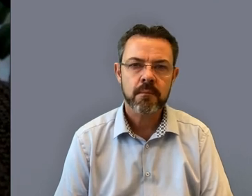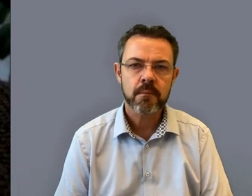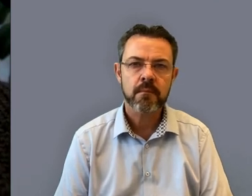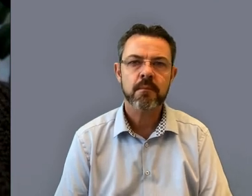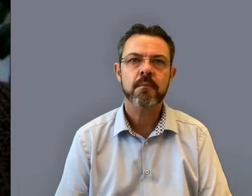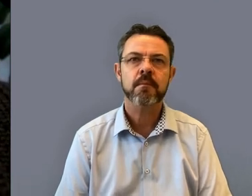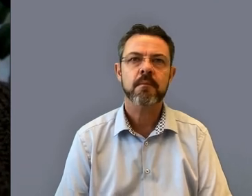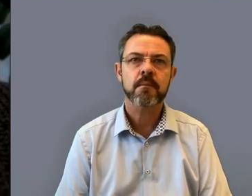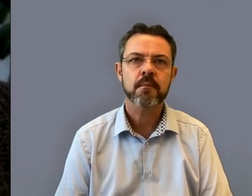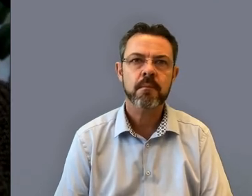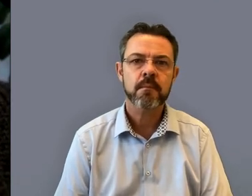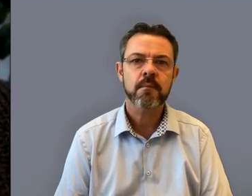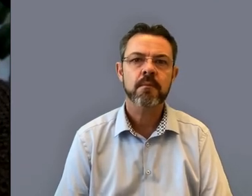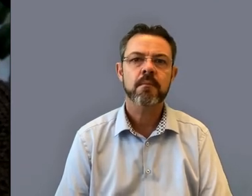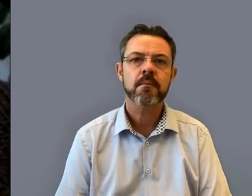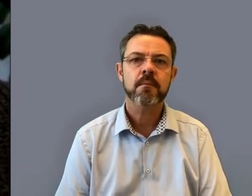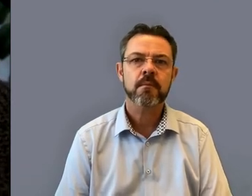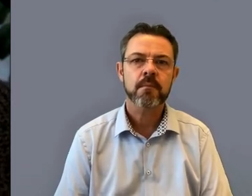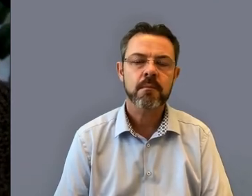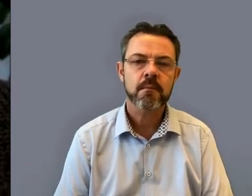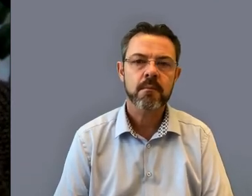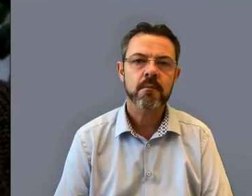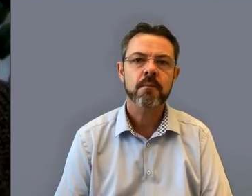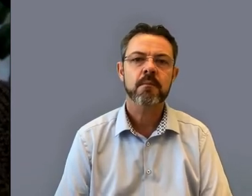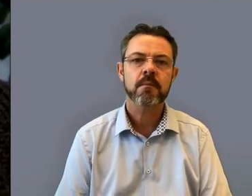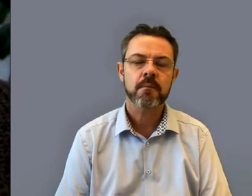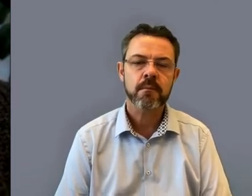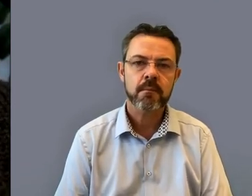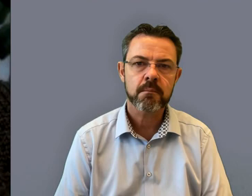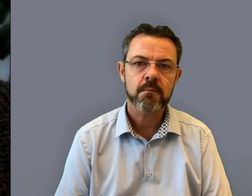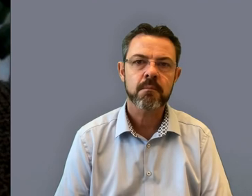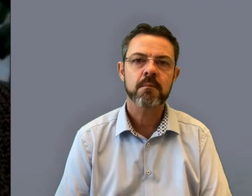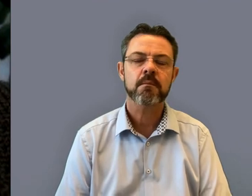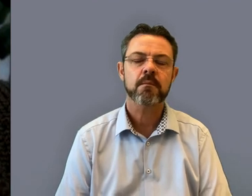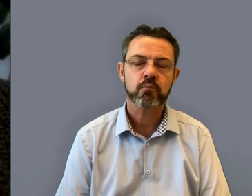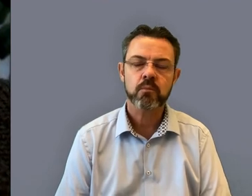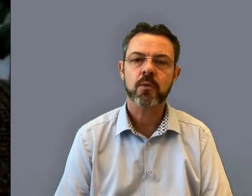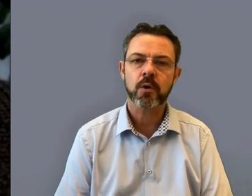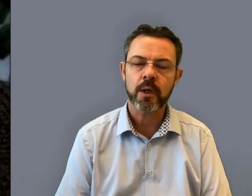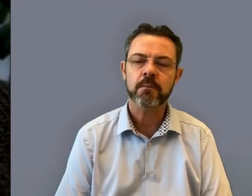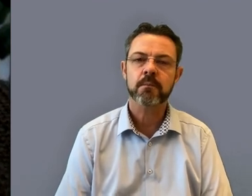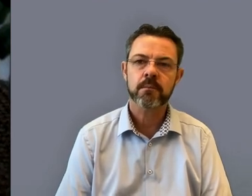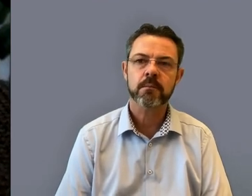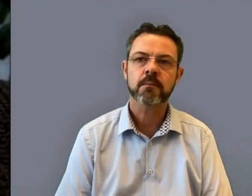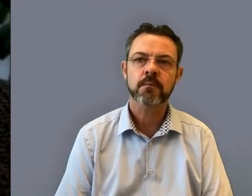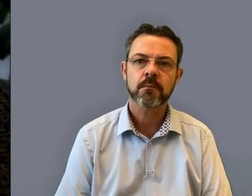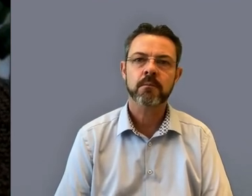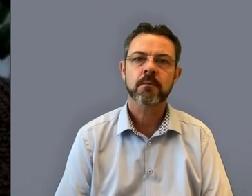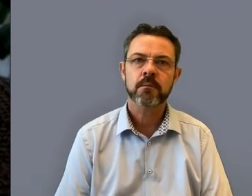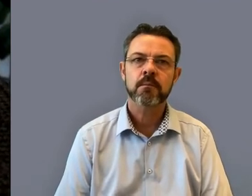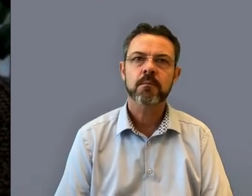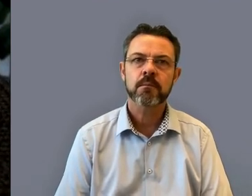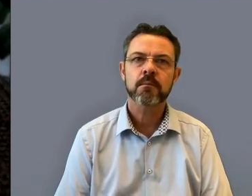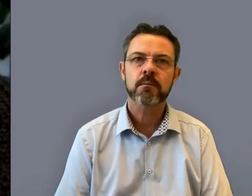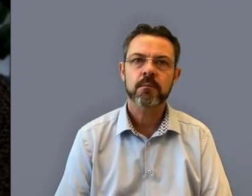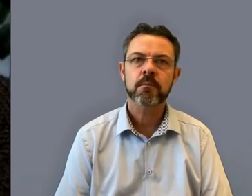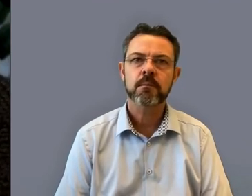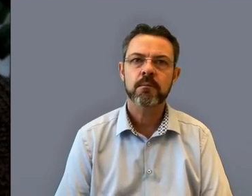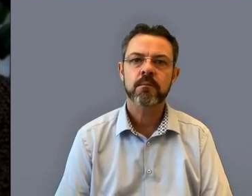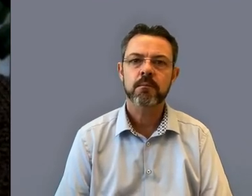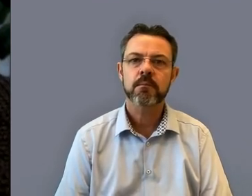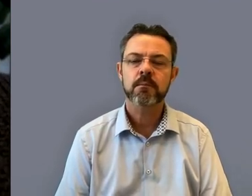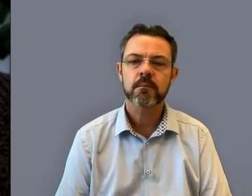then the government one will take over the collection of that other company. So I think they have